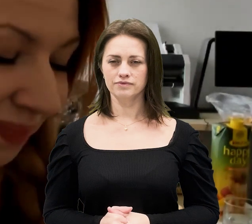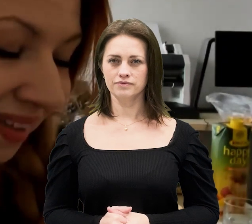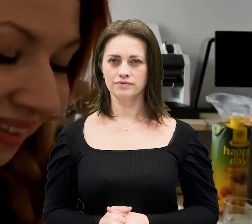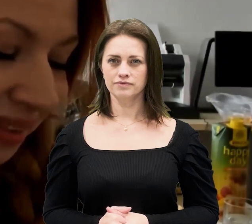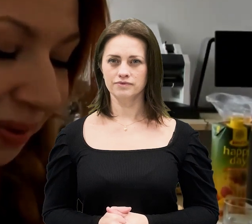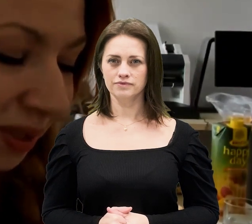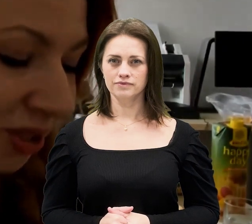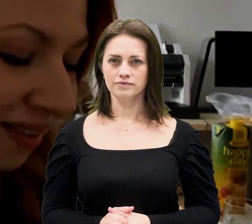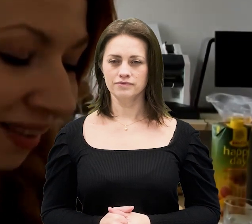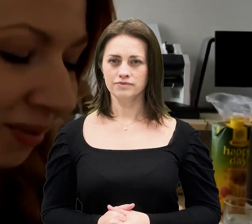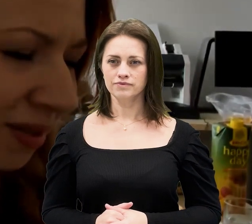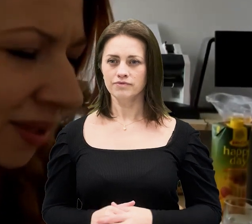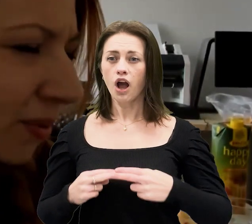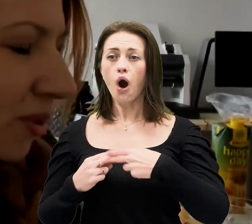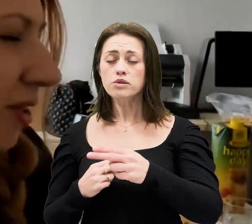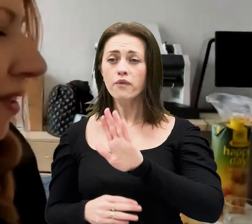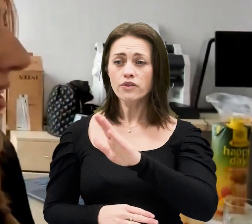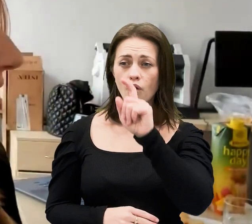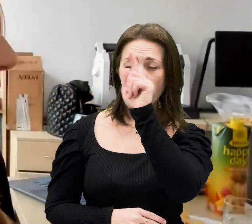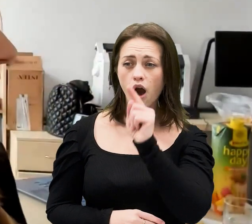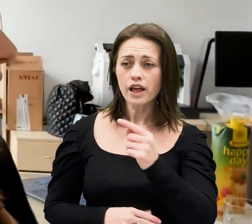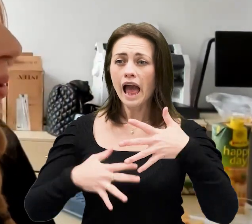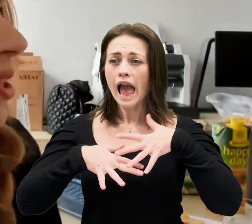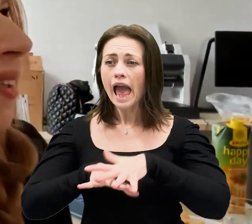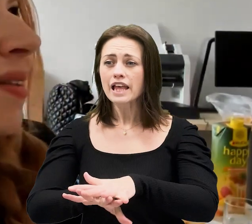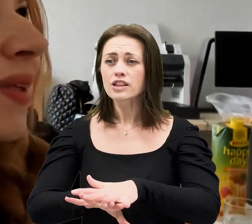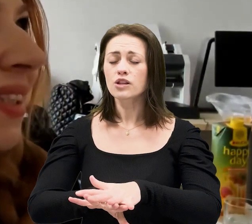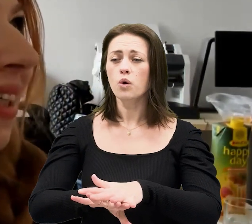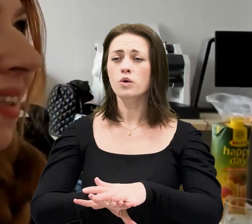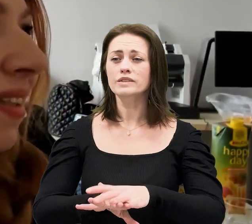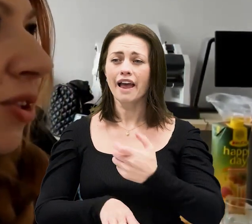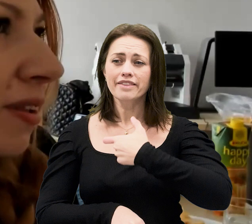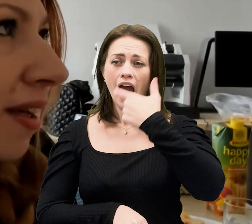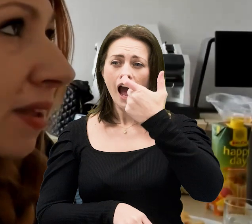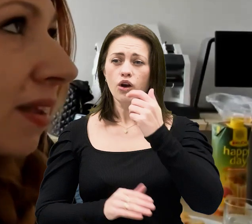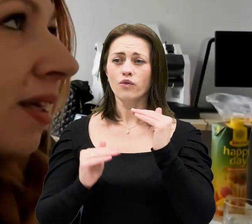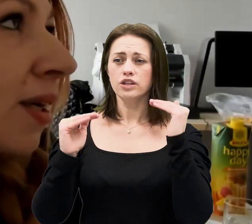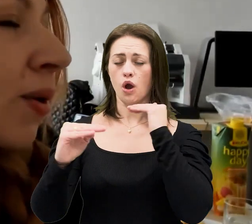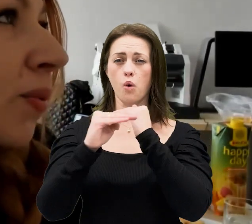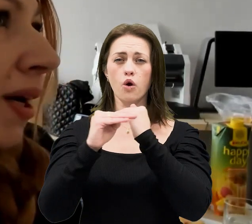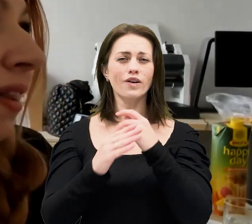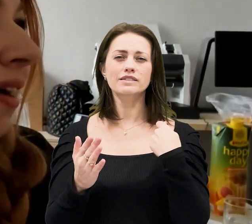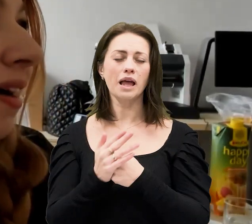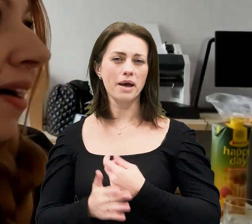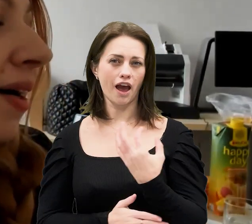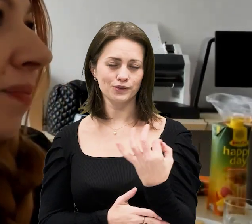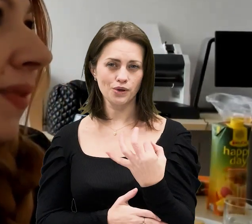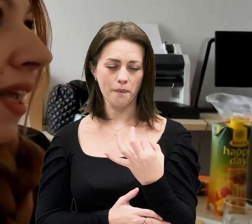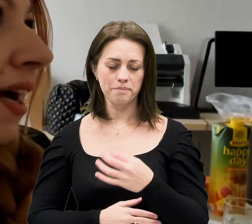And to answer your question, what inclusion means at the national level,